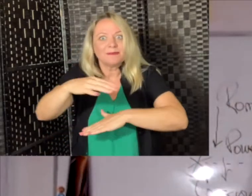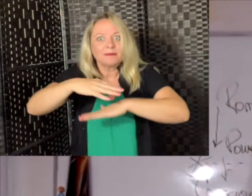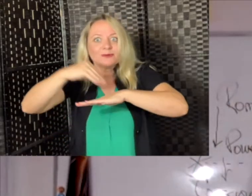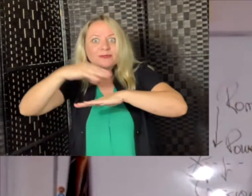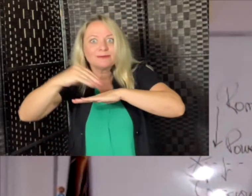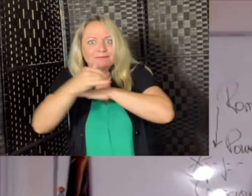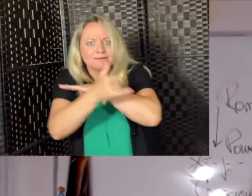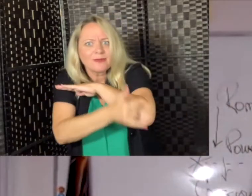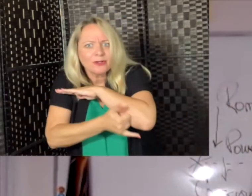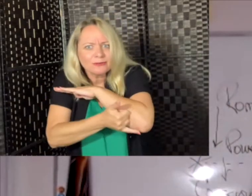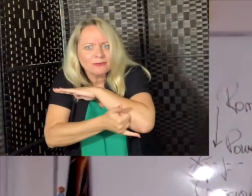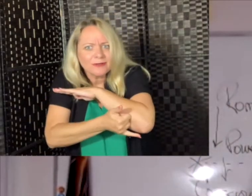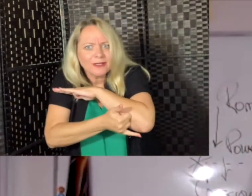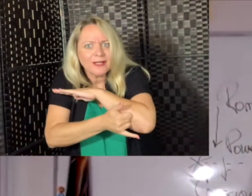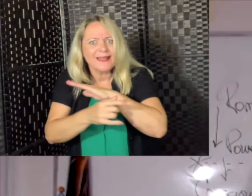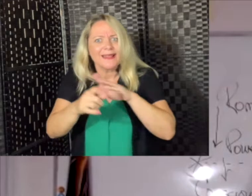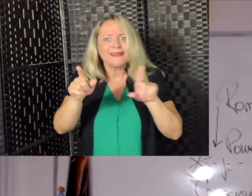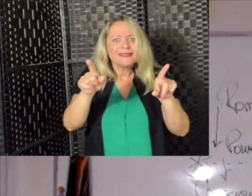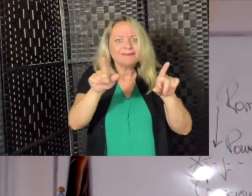one world.